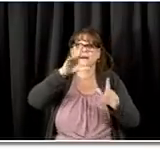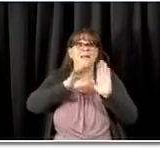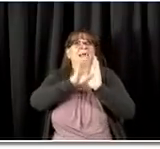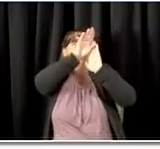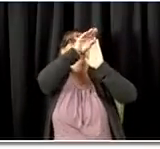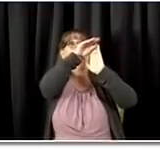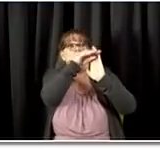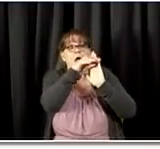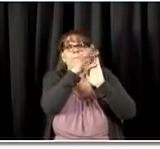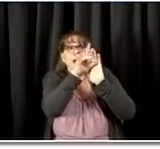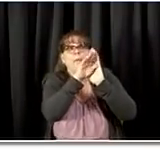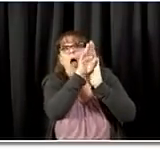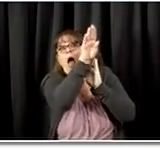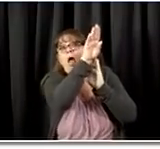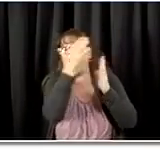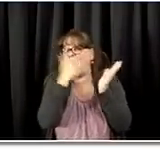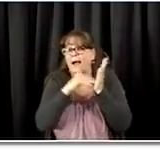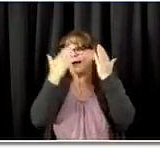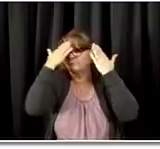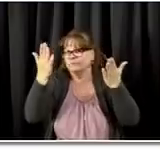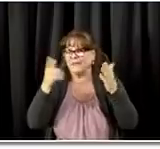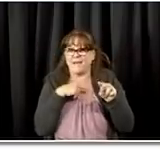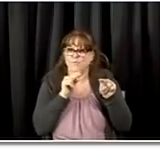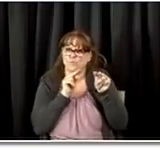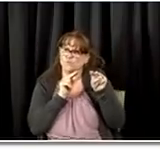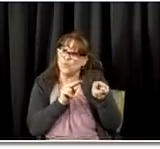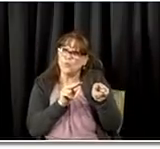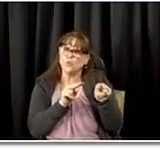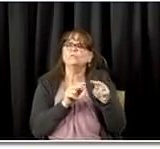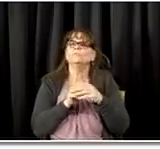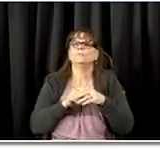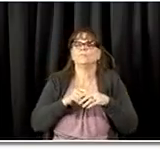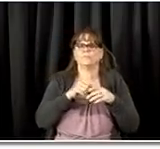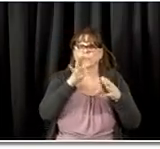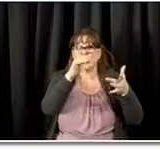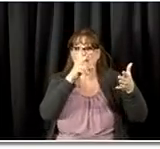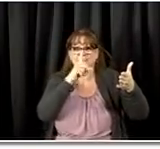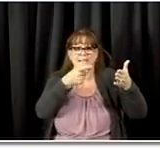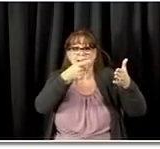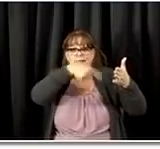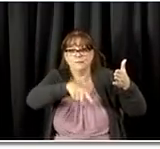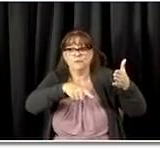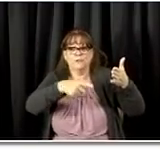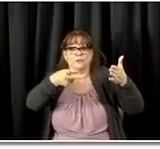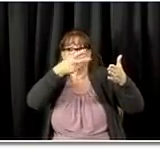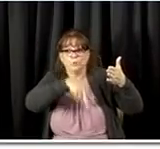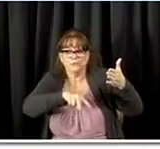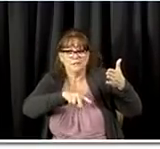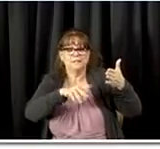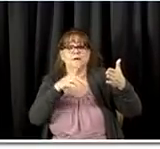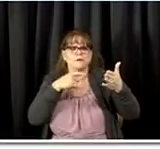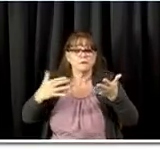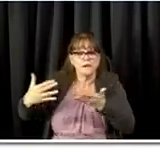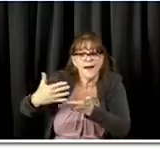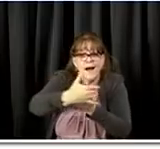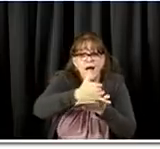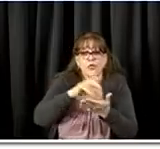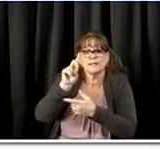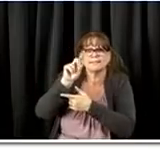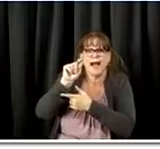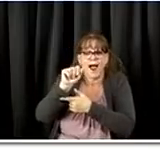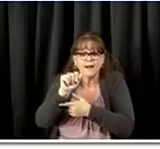like to see several more days worth of data to know if this is going to be a lasting trend. Also, when we look at